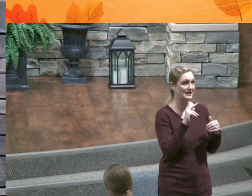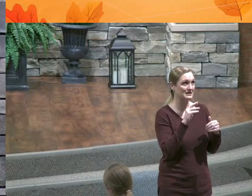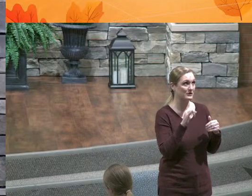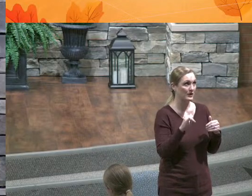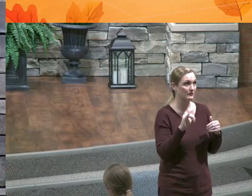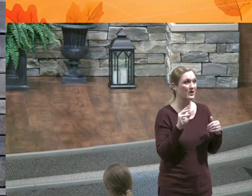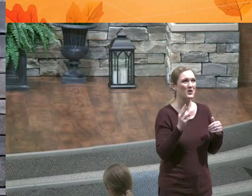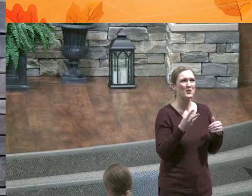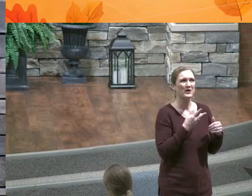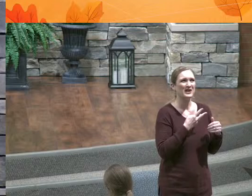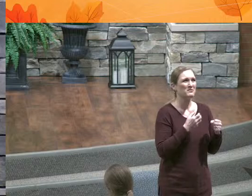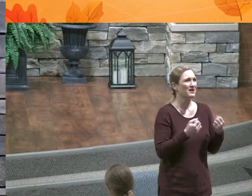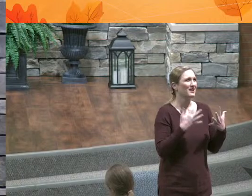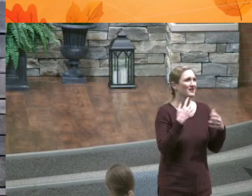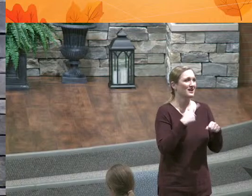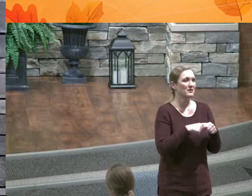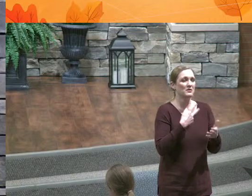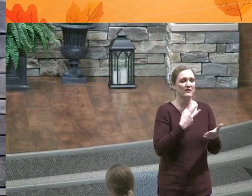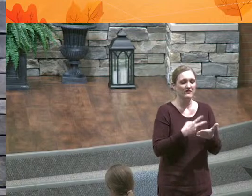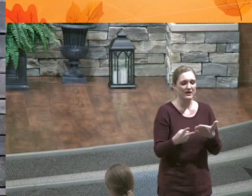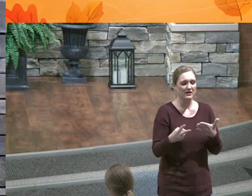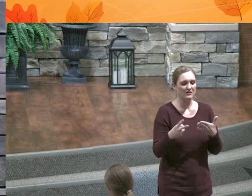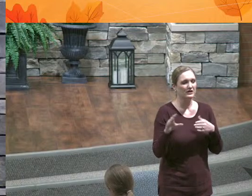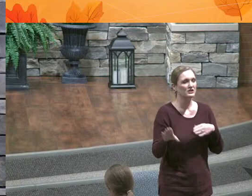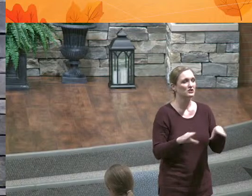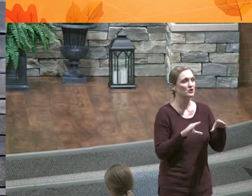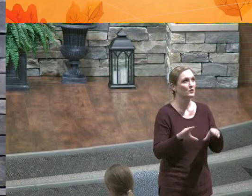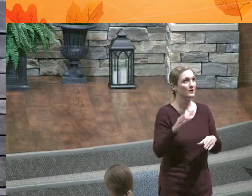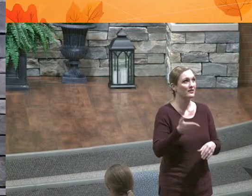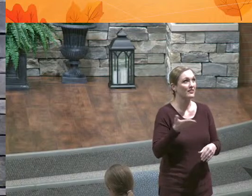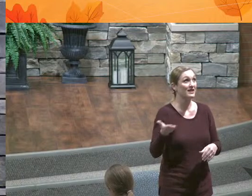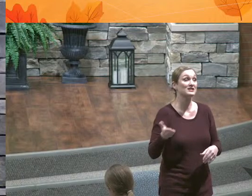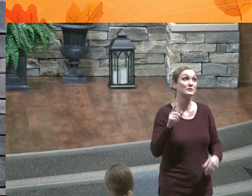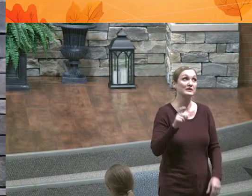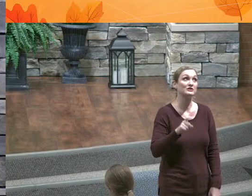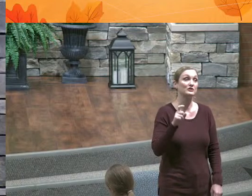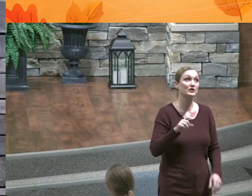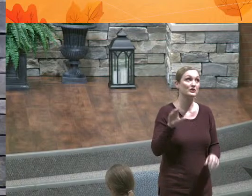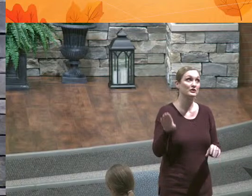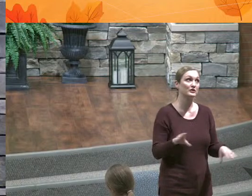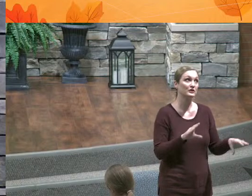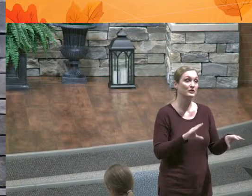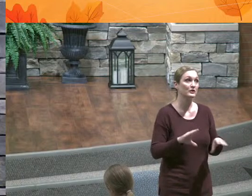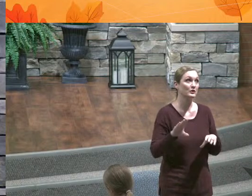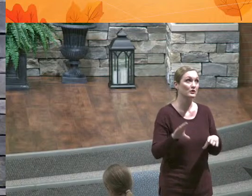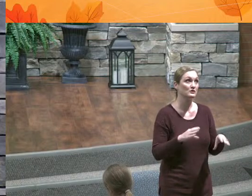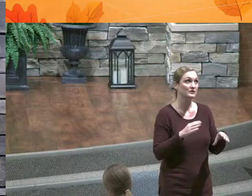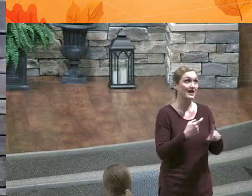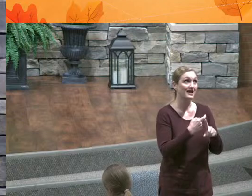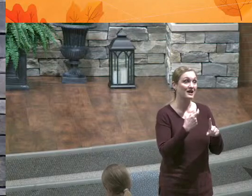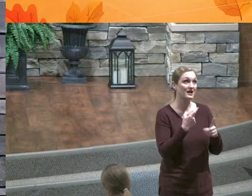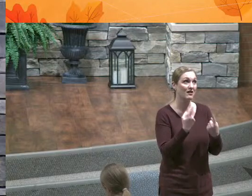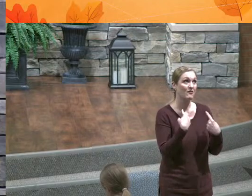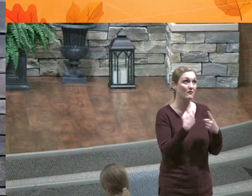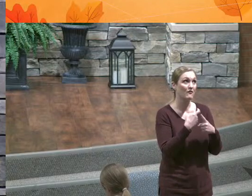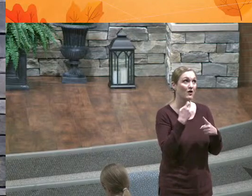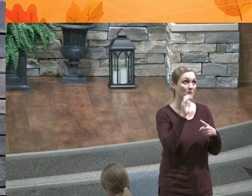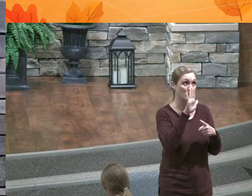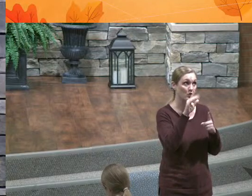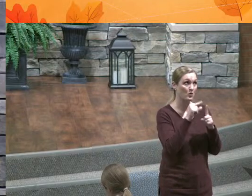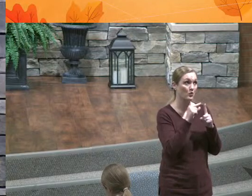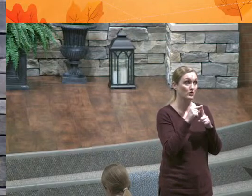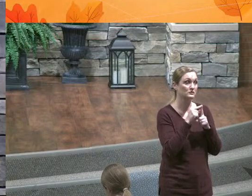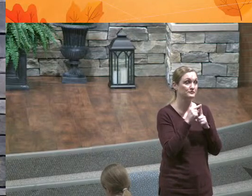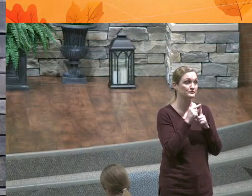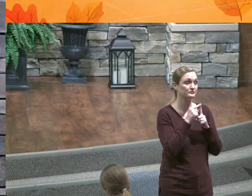Father, we fall short many times in doing the things that we should do that come from your passages